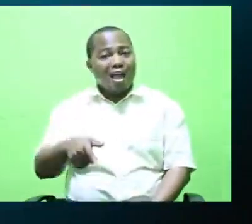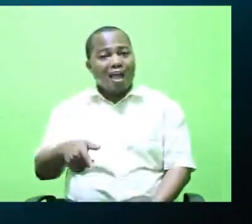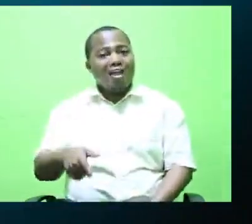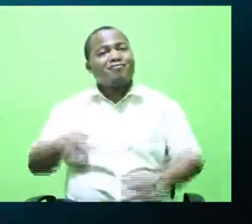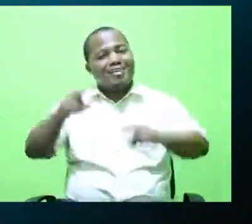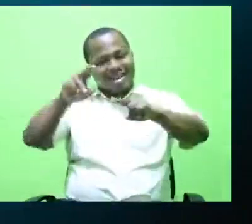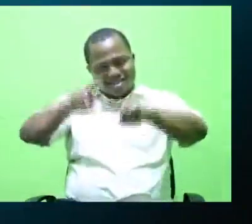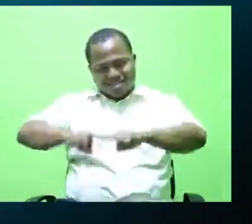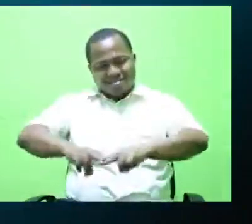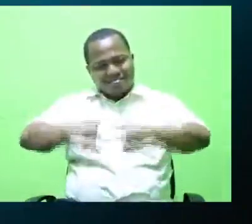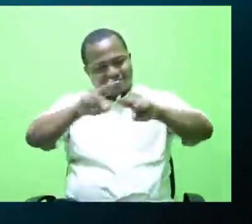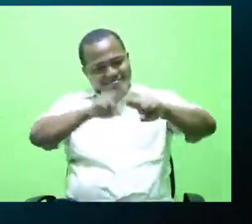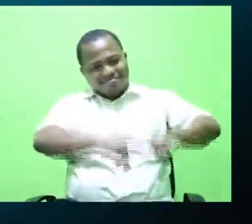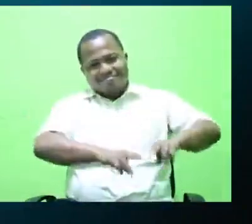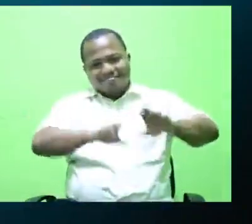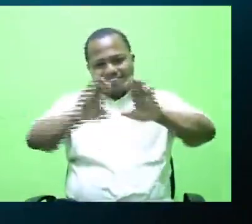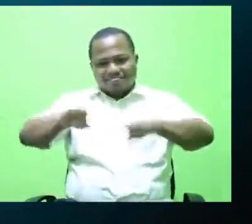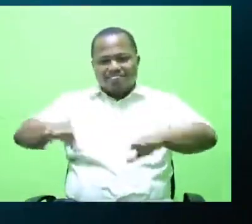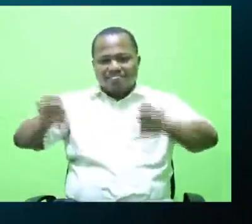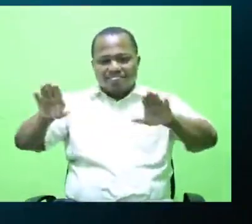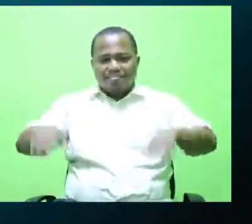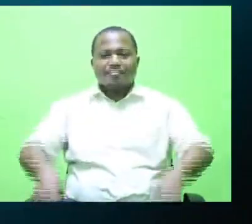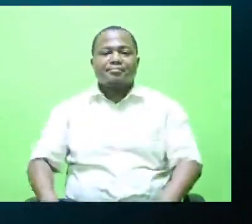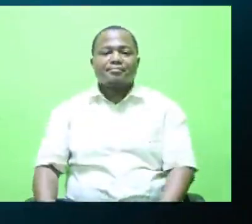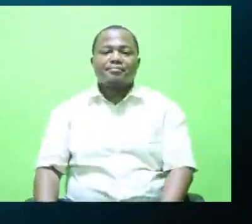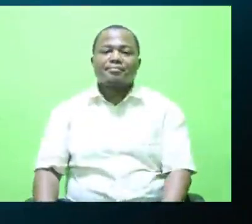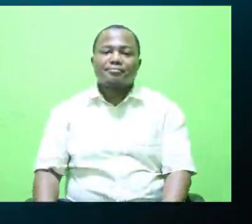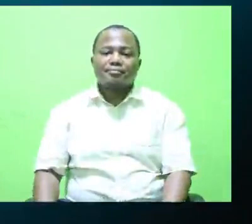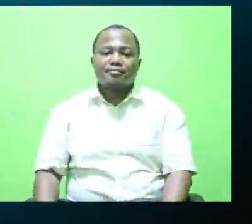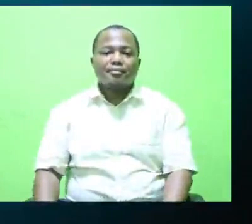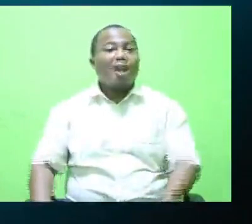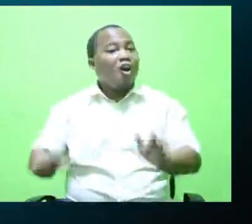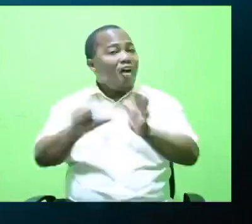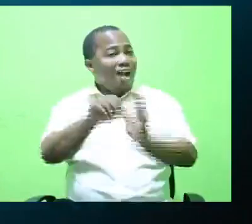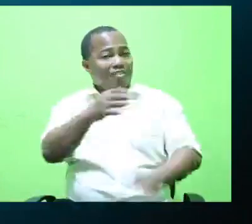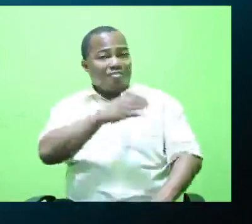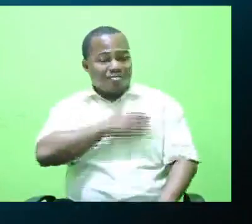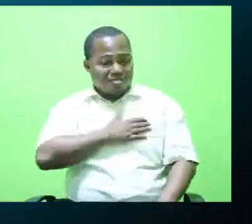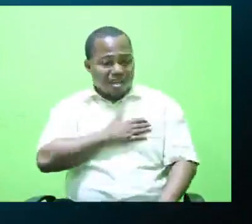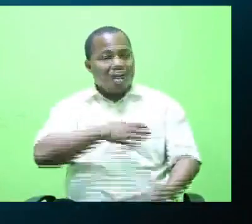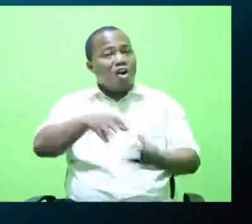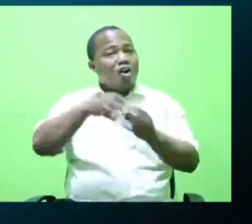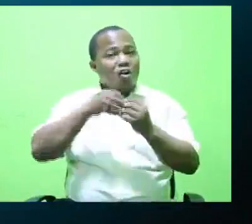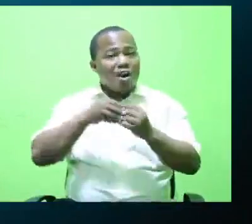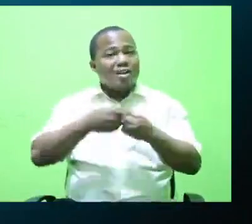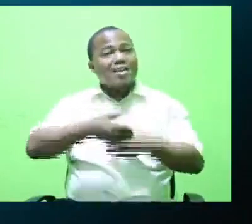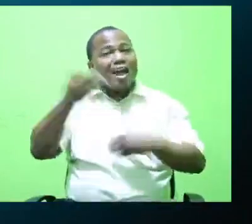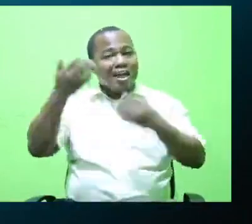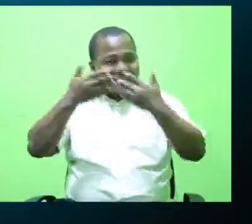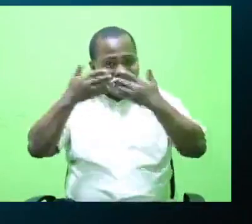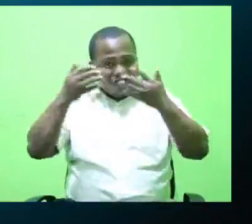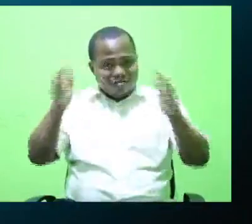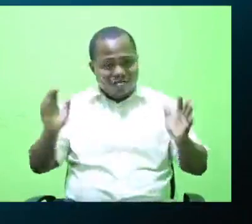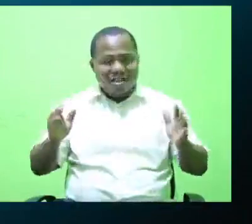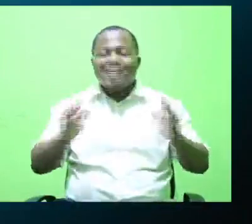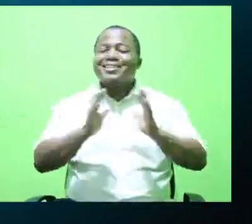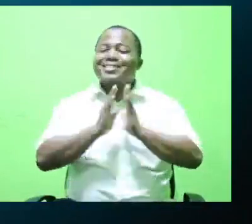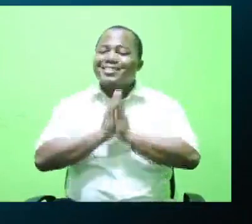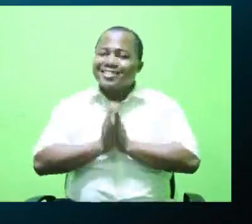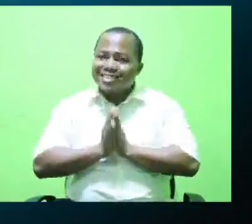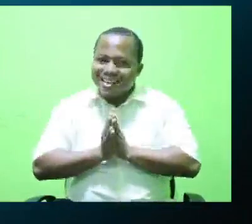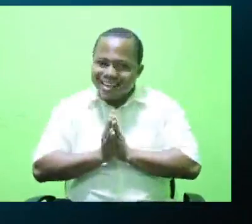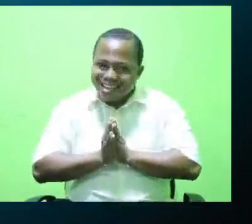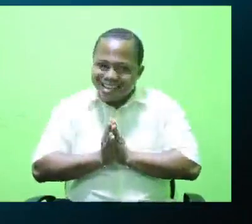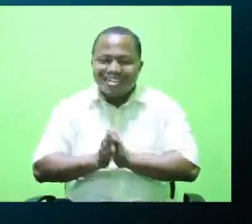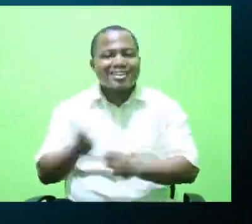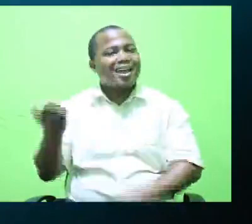a seat. My dear students and other viewers, thank you very much,